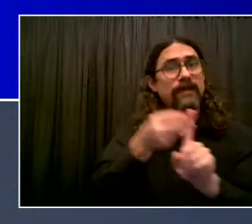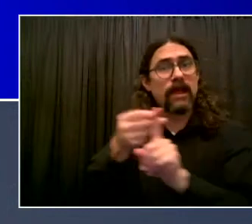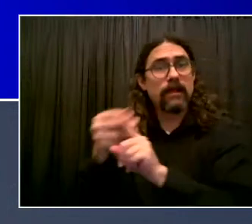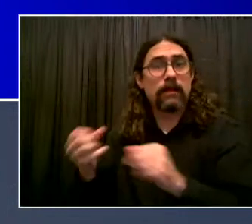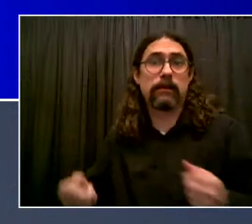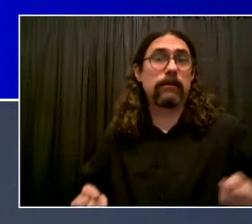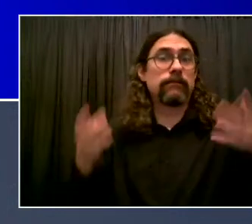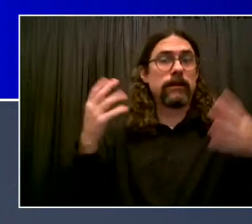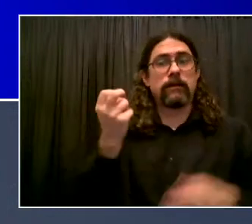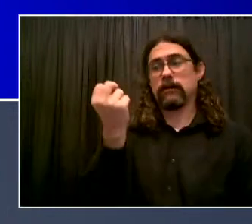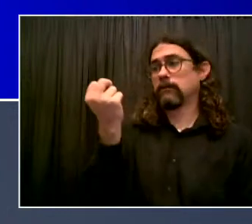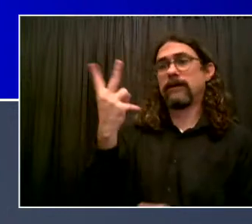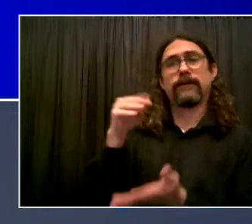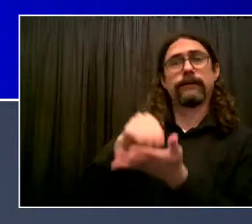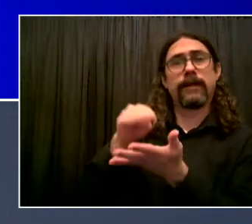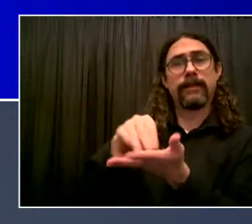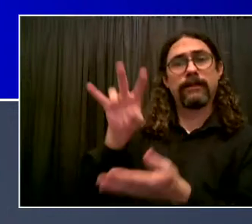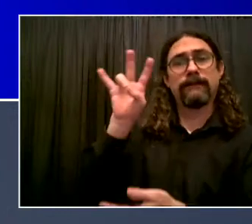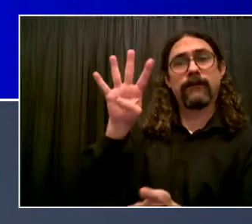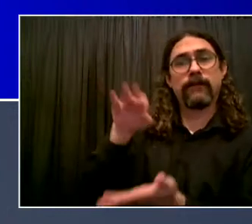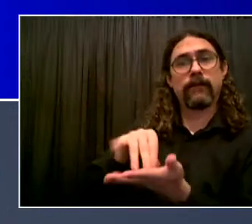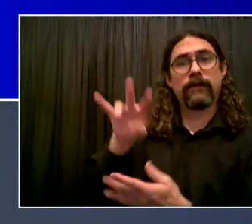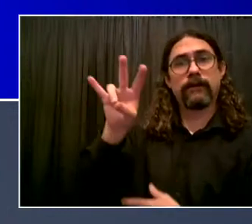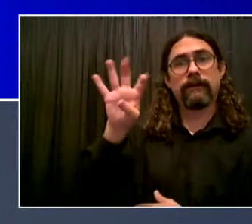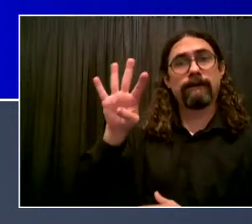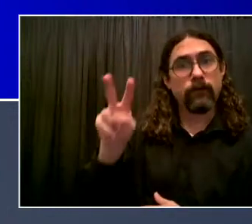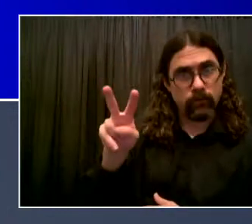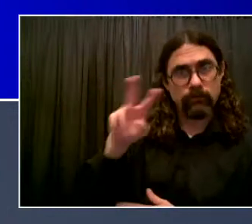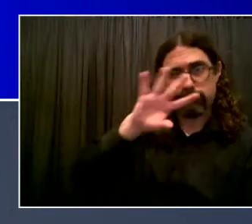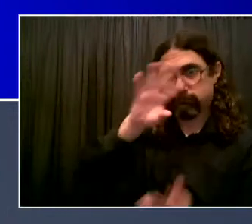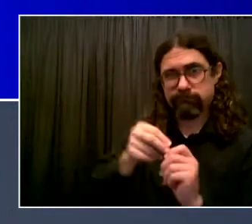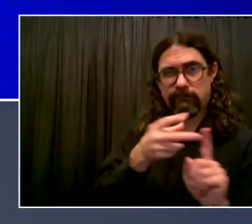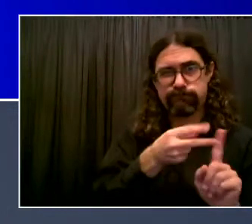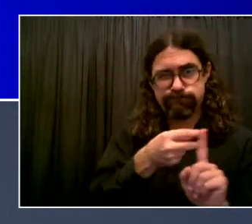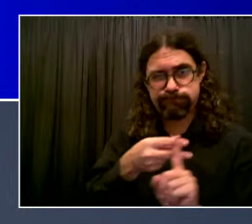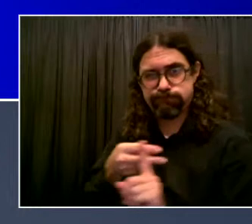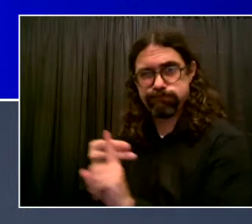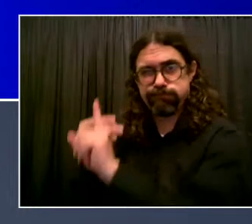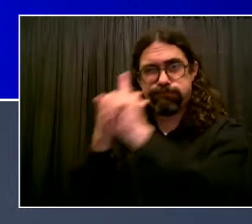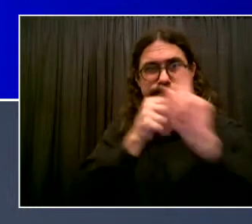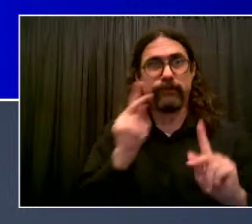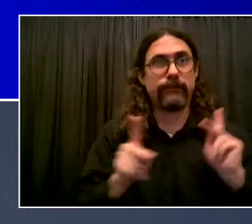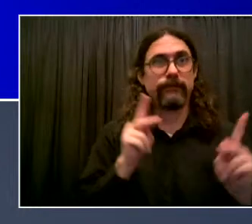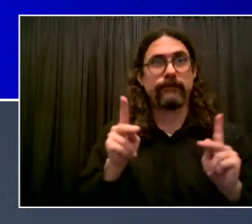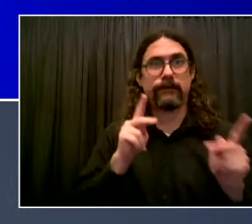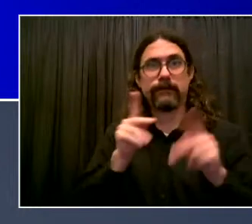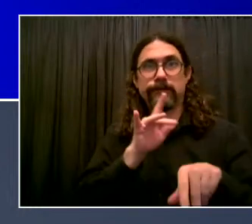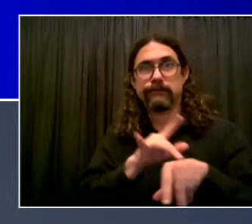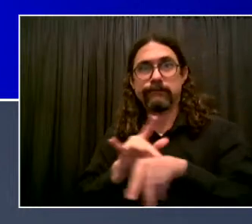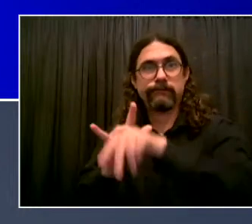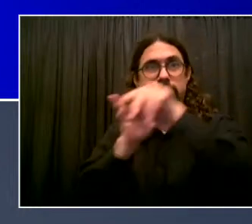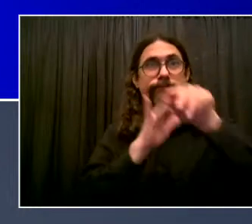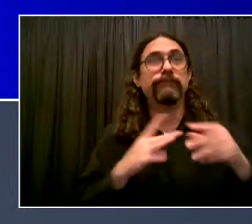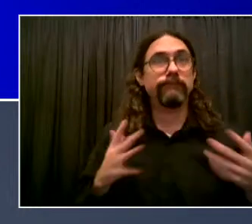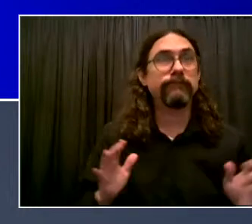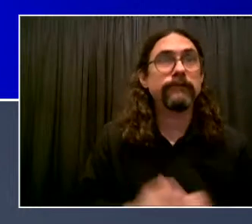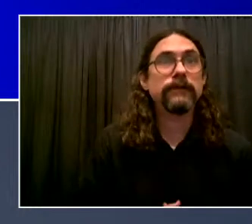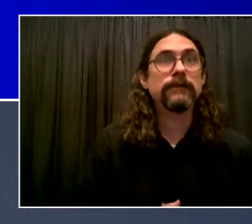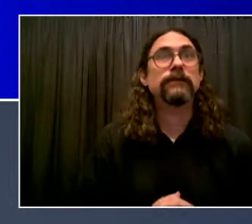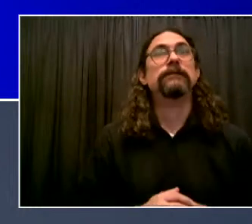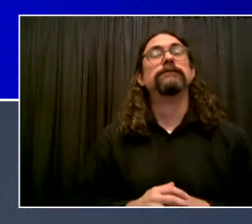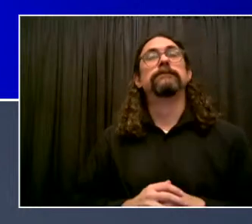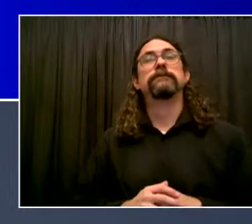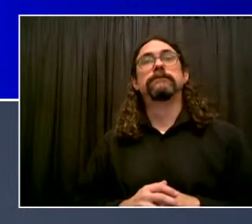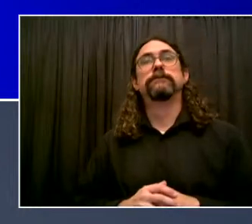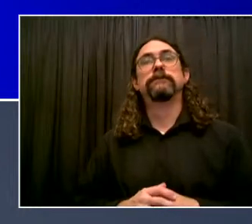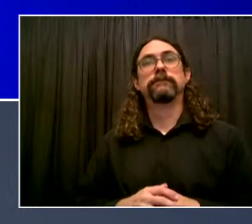12,074,742 doses administered to date, more to come. And as early as the end of this week, we'll start to reach the 5 to 11-year-olds, which is really